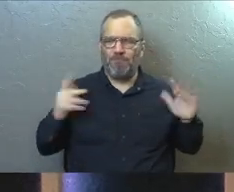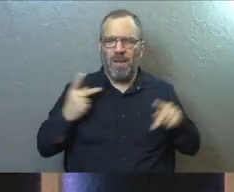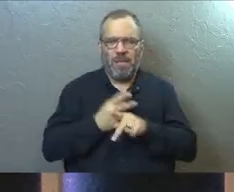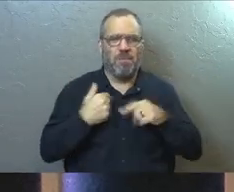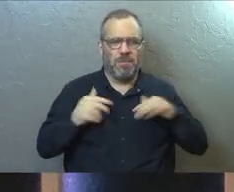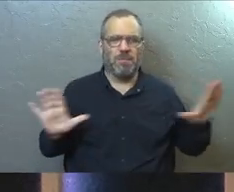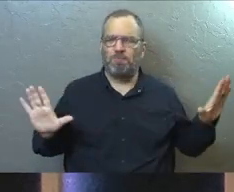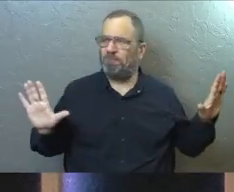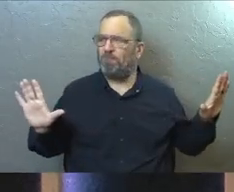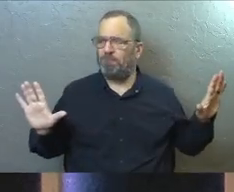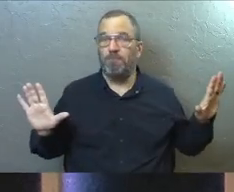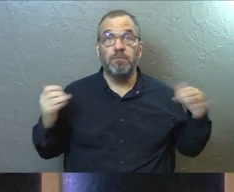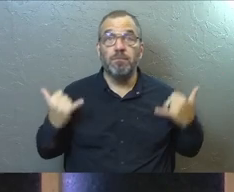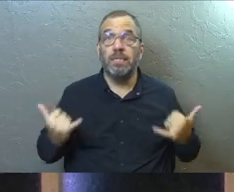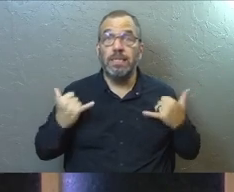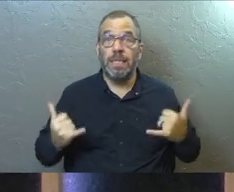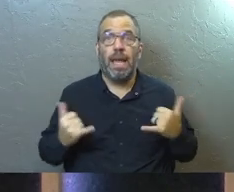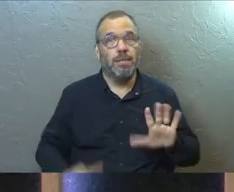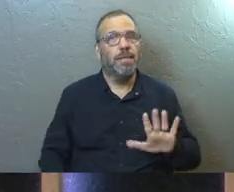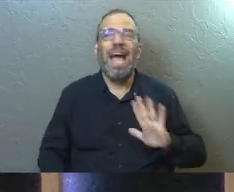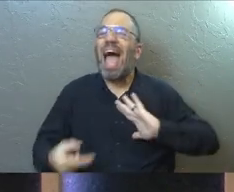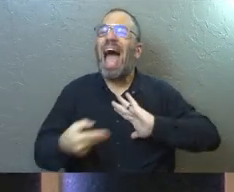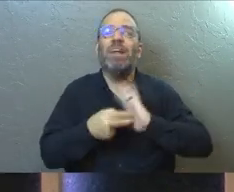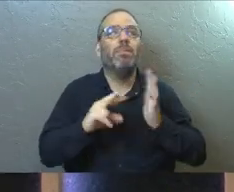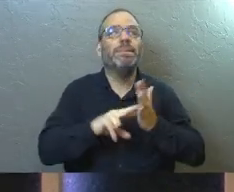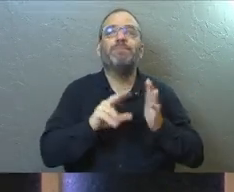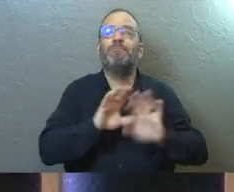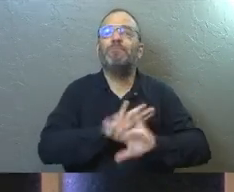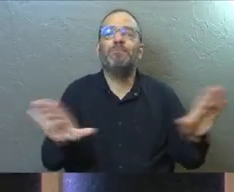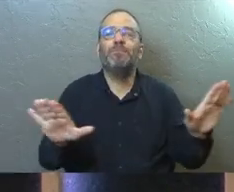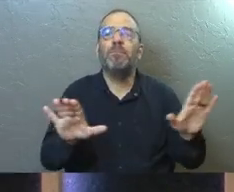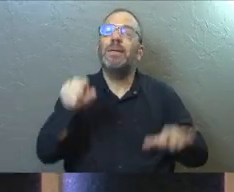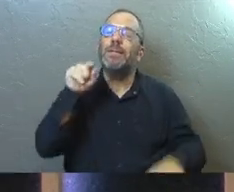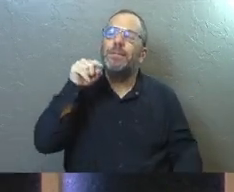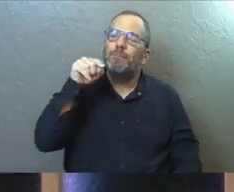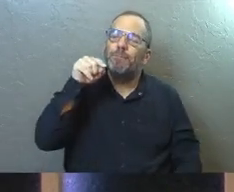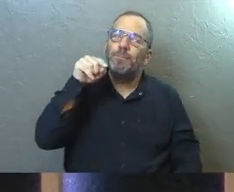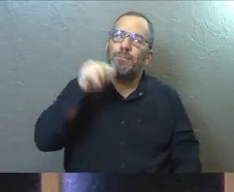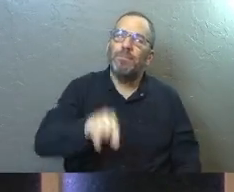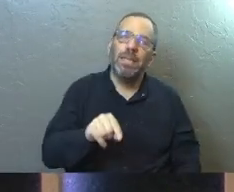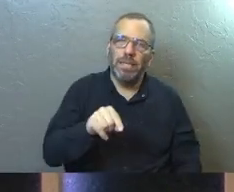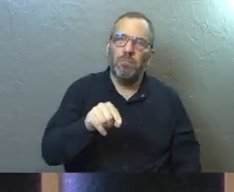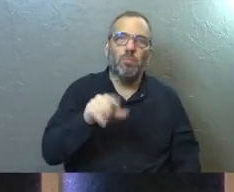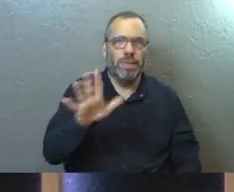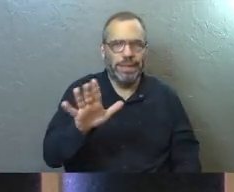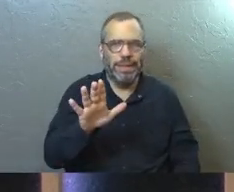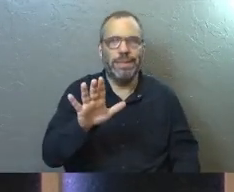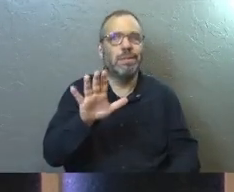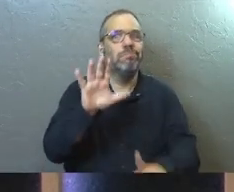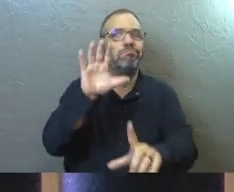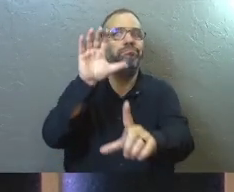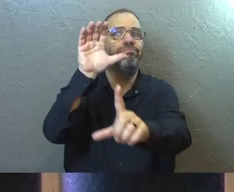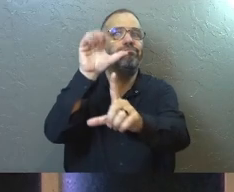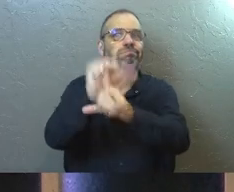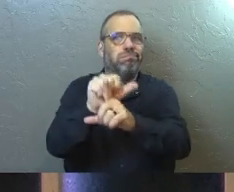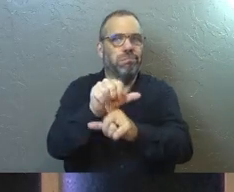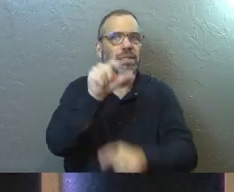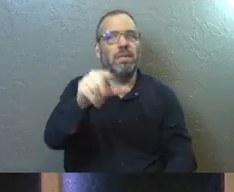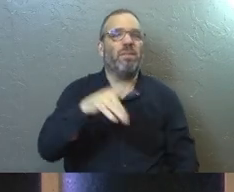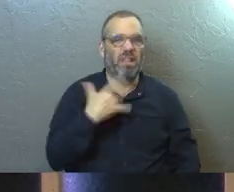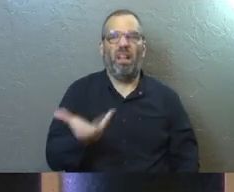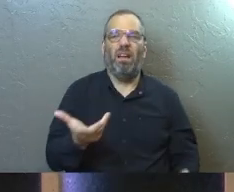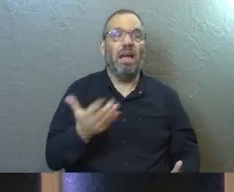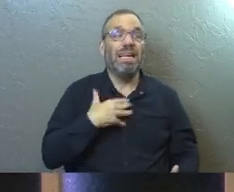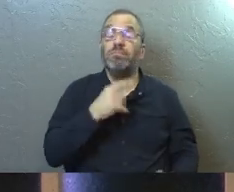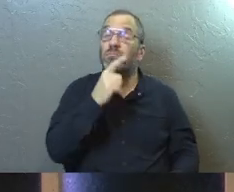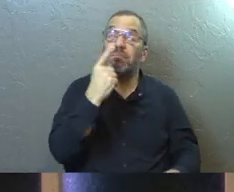of yourself today? And I don't need anybody today. This is gonna mess with you, because Jesus says if they don't have the right shepherd